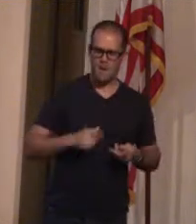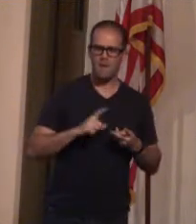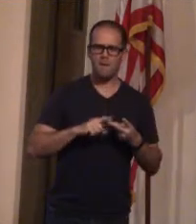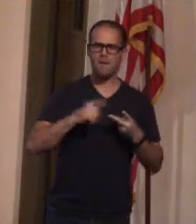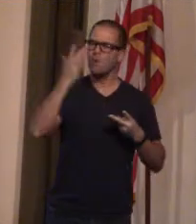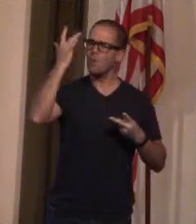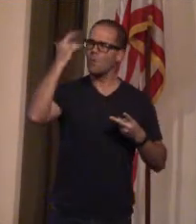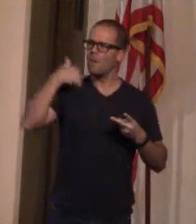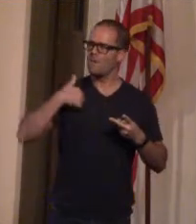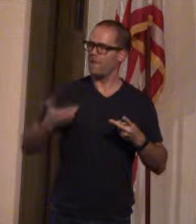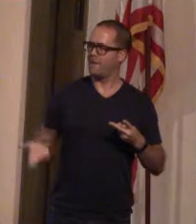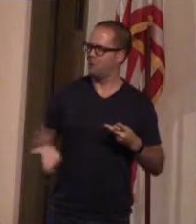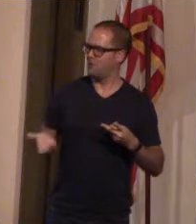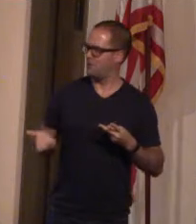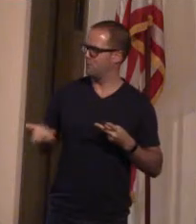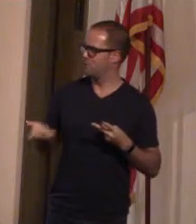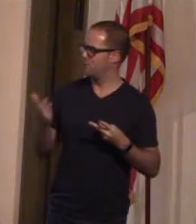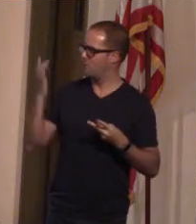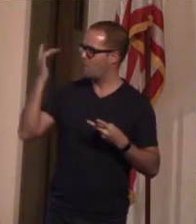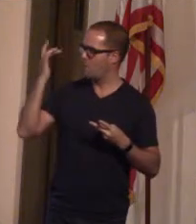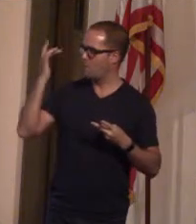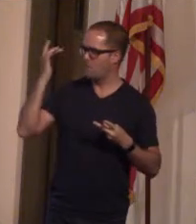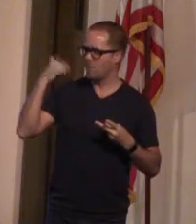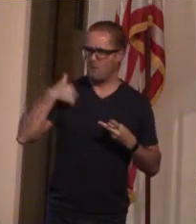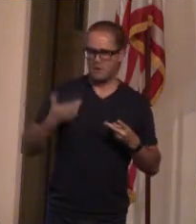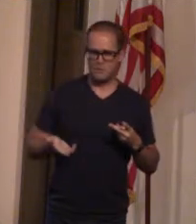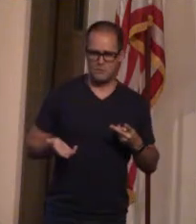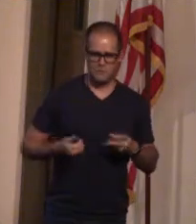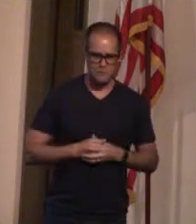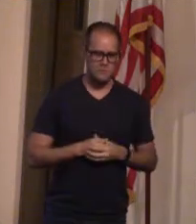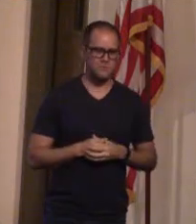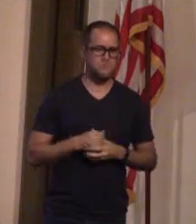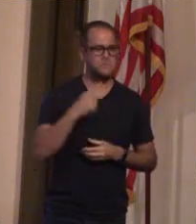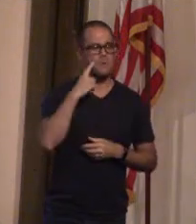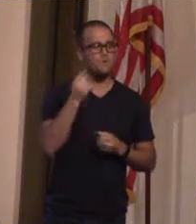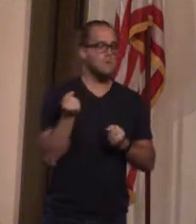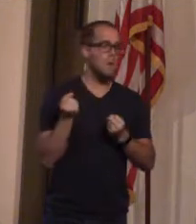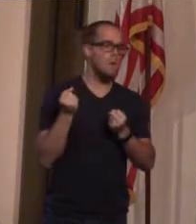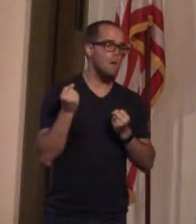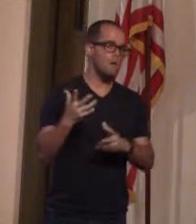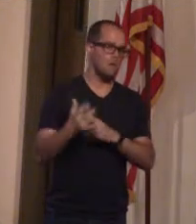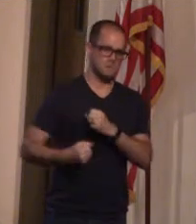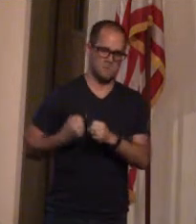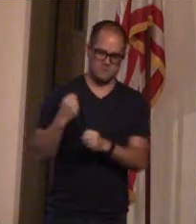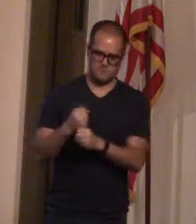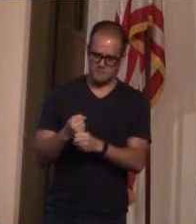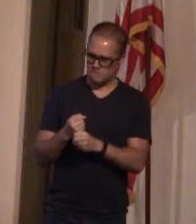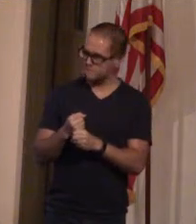within this criteria, that's who I am. And the next philosophical question after who am I is,